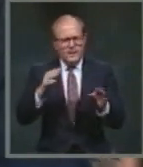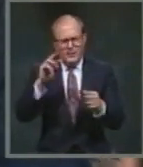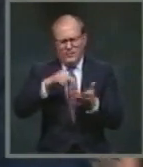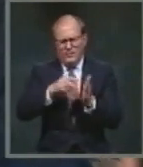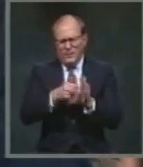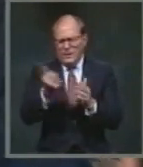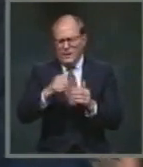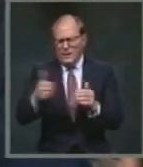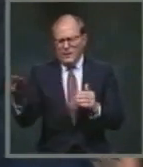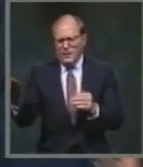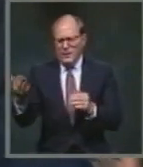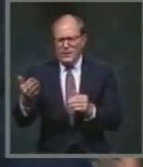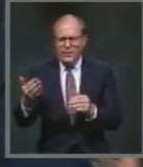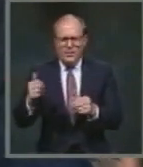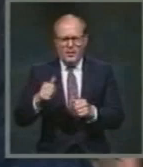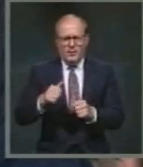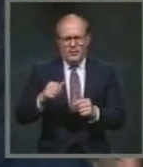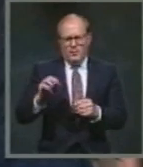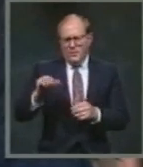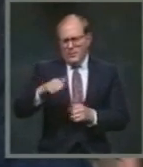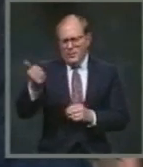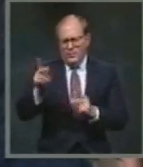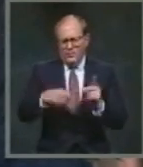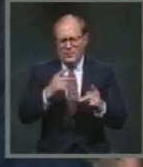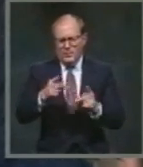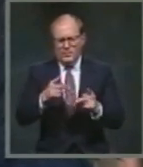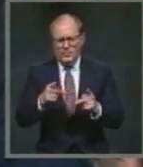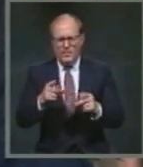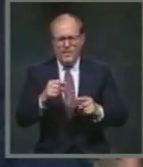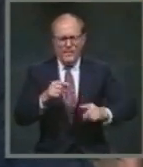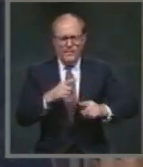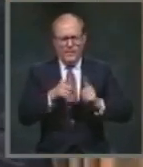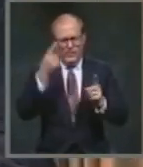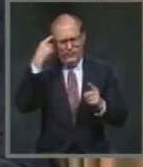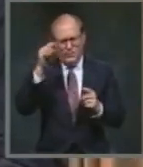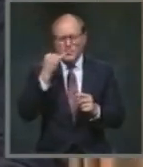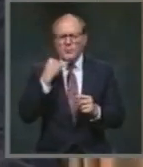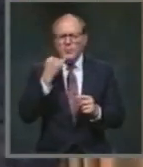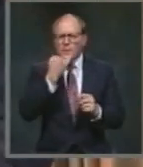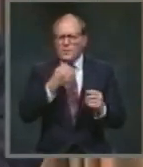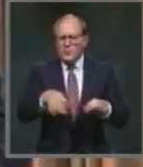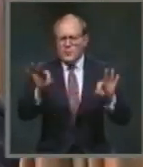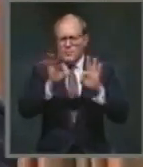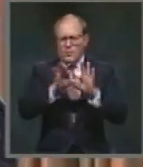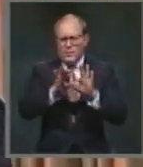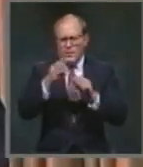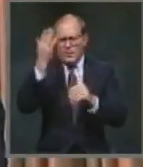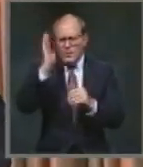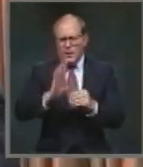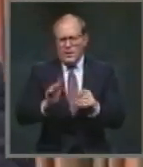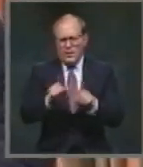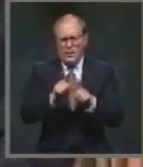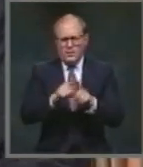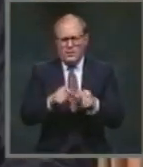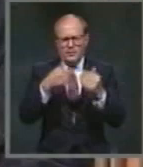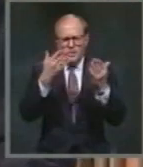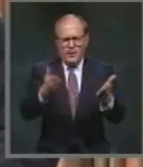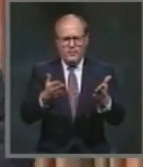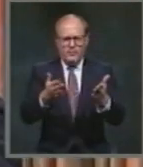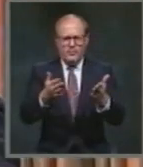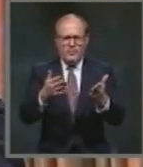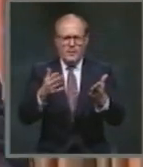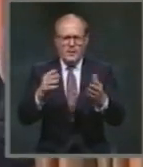people, religiously, it was merely a pile of rocks. Well, God also gave them a